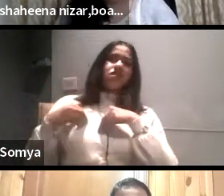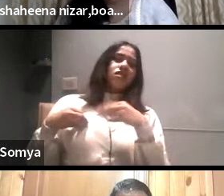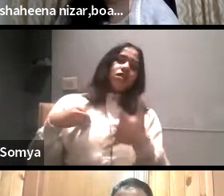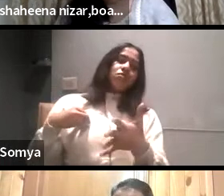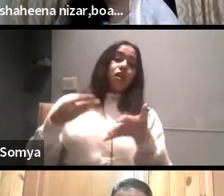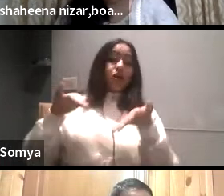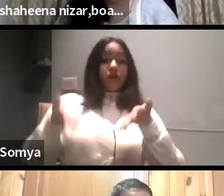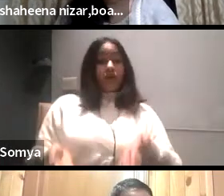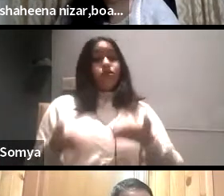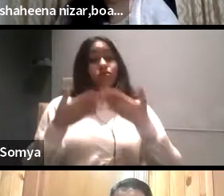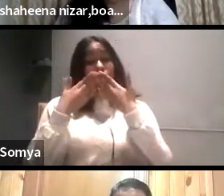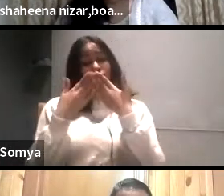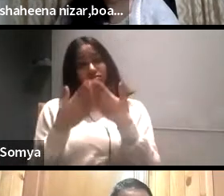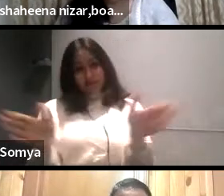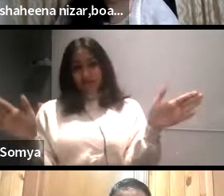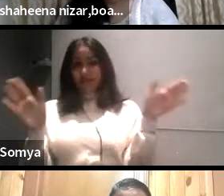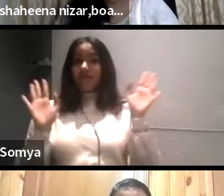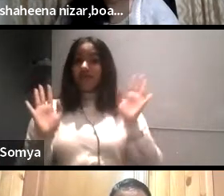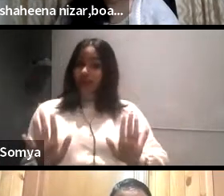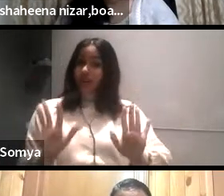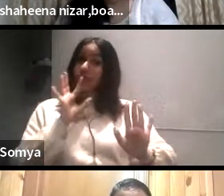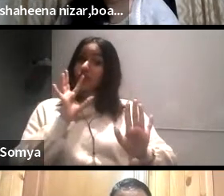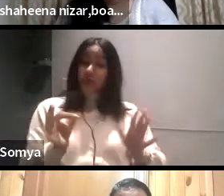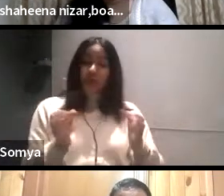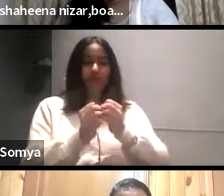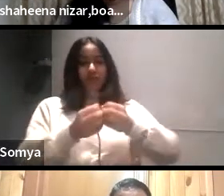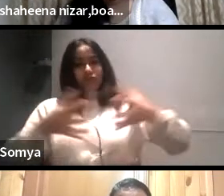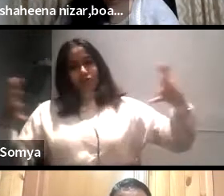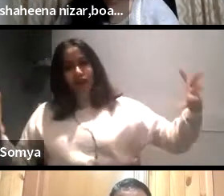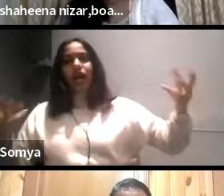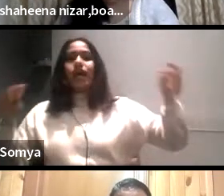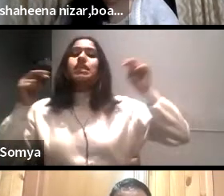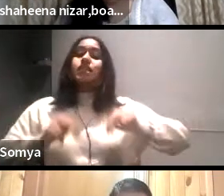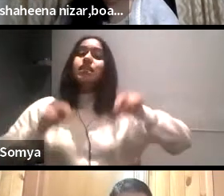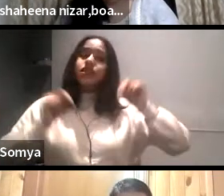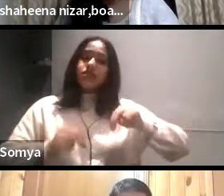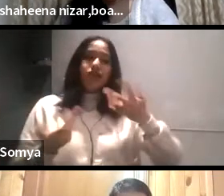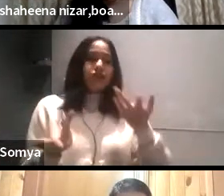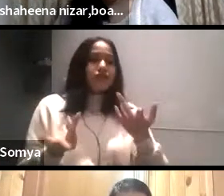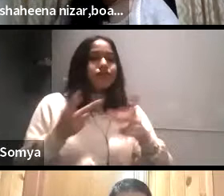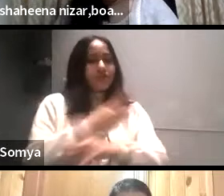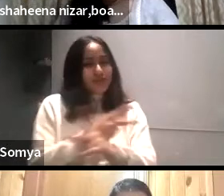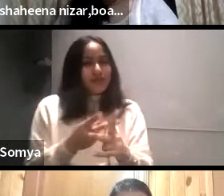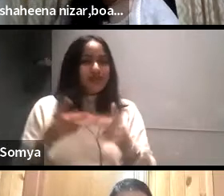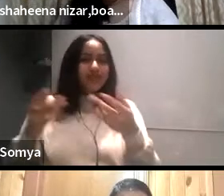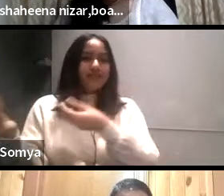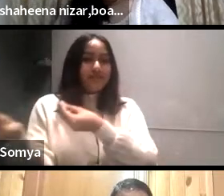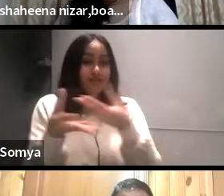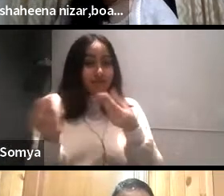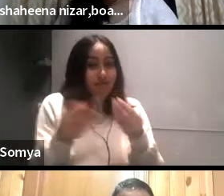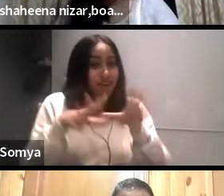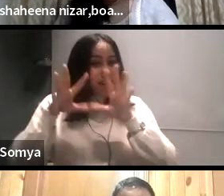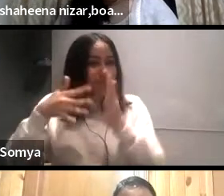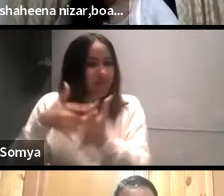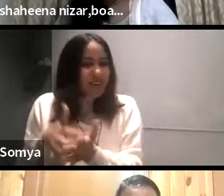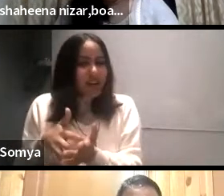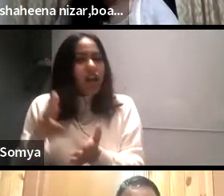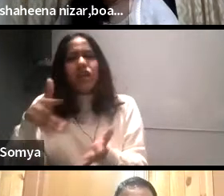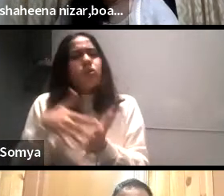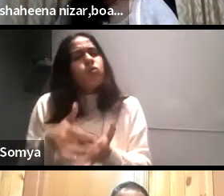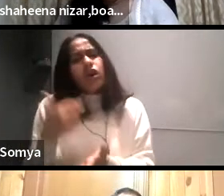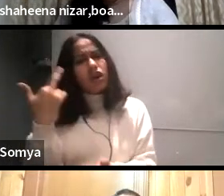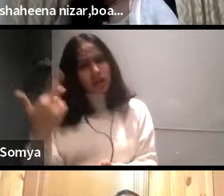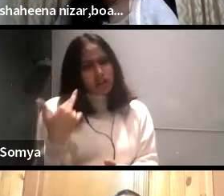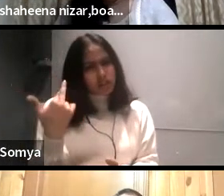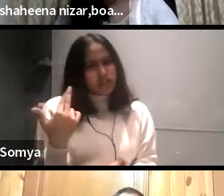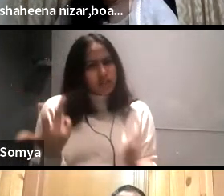but now the doors are so open. There is huge market demand and the supply side is weak. Why it is weak?